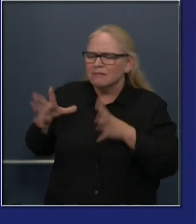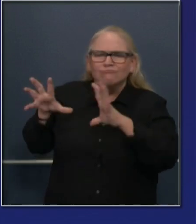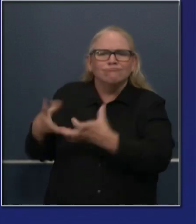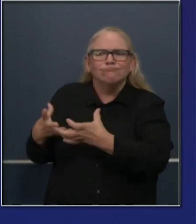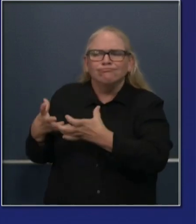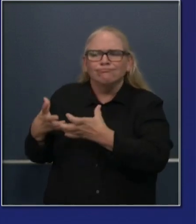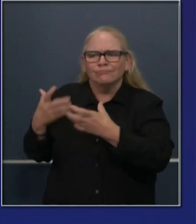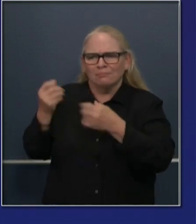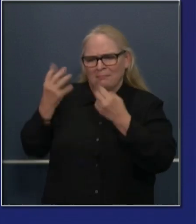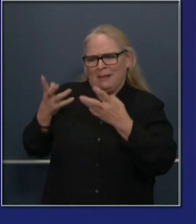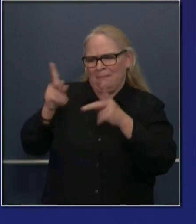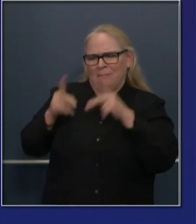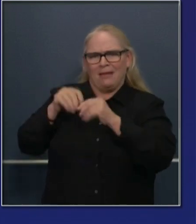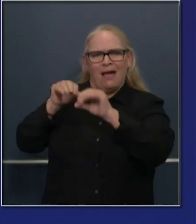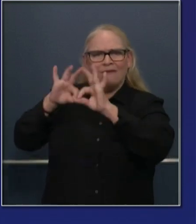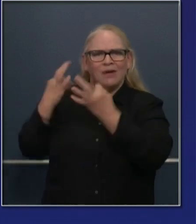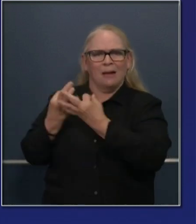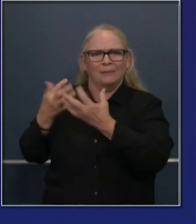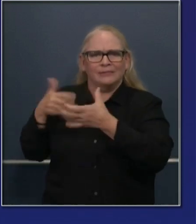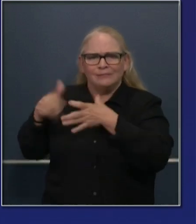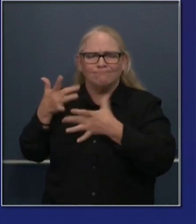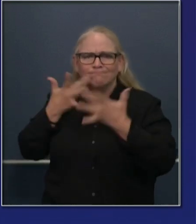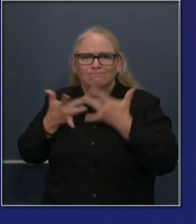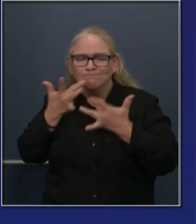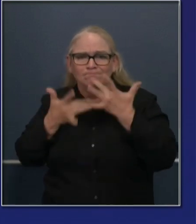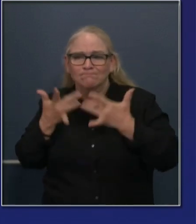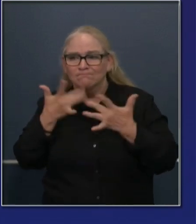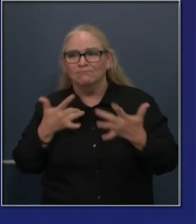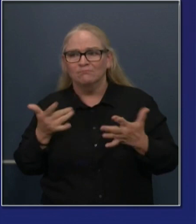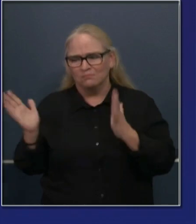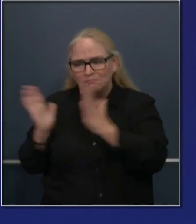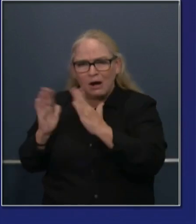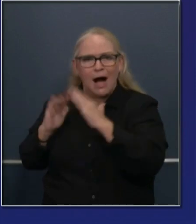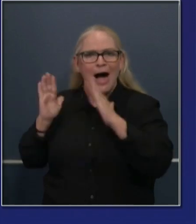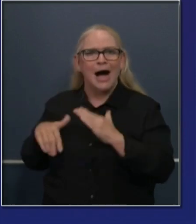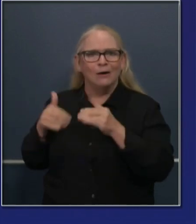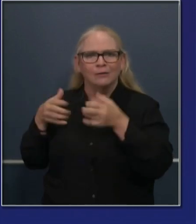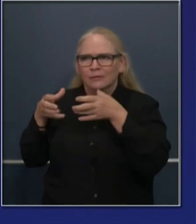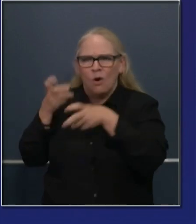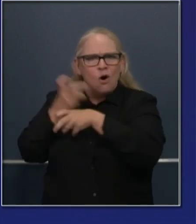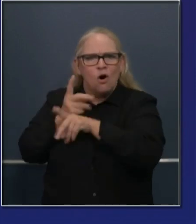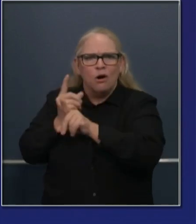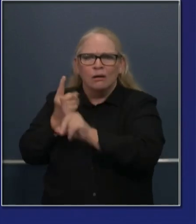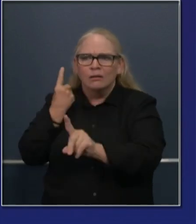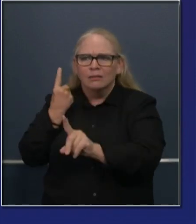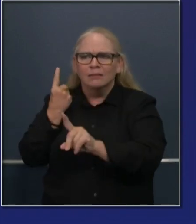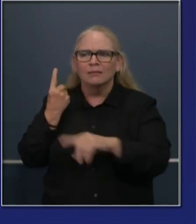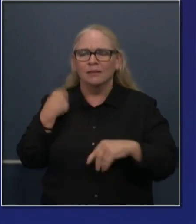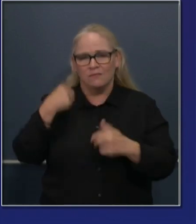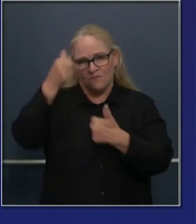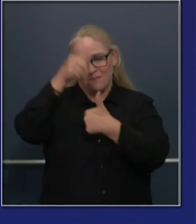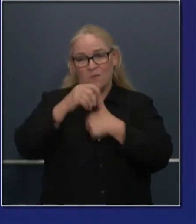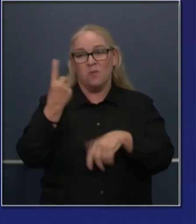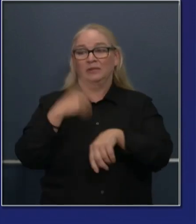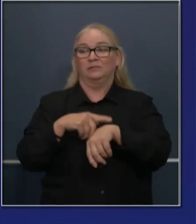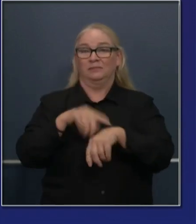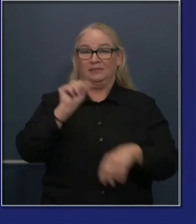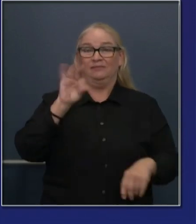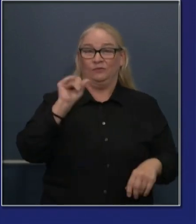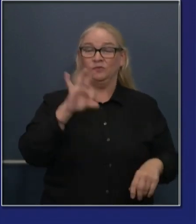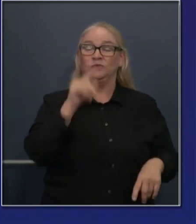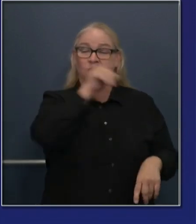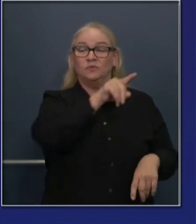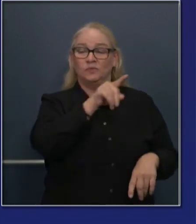in some cases quite literally in the same rooms. I'll never forget a family in San Francisco I visited at a single-room occupancy hotel